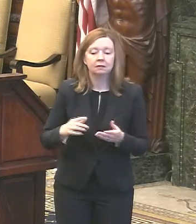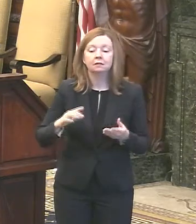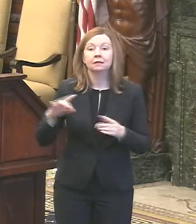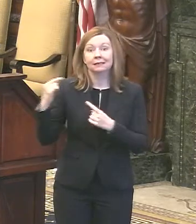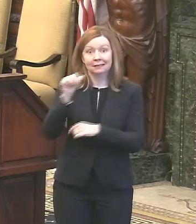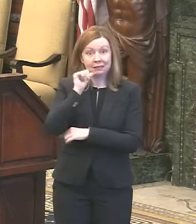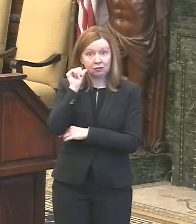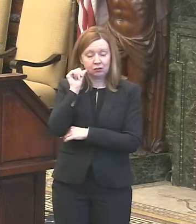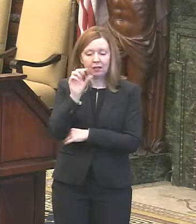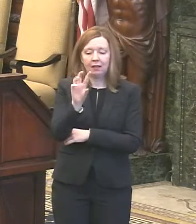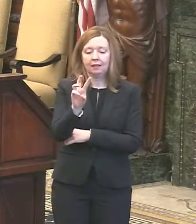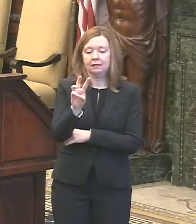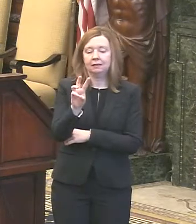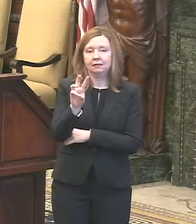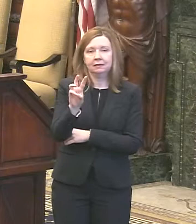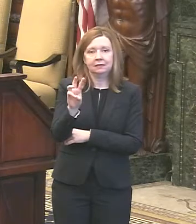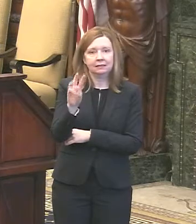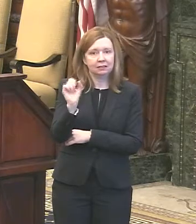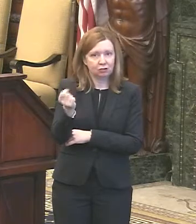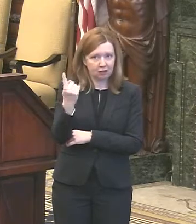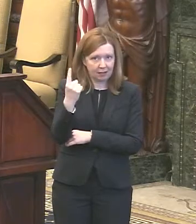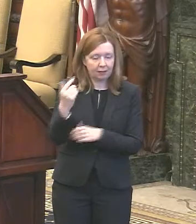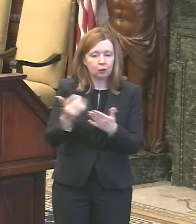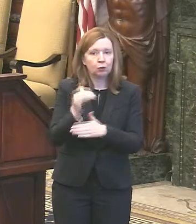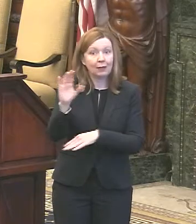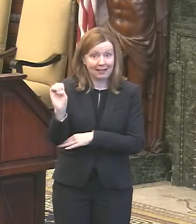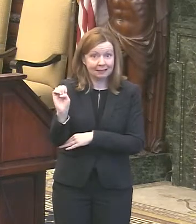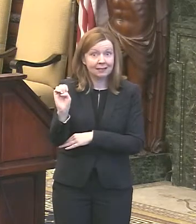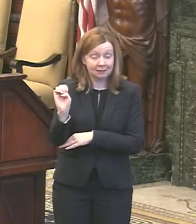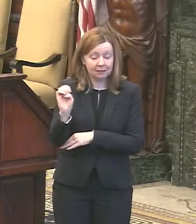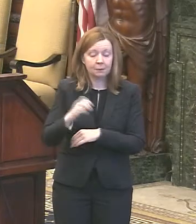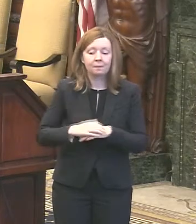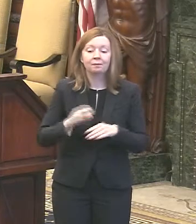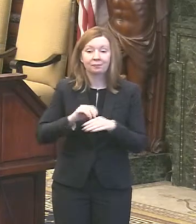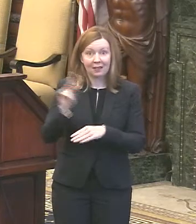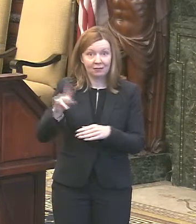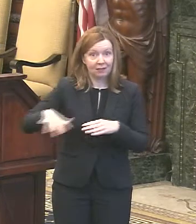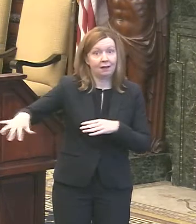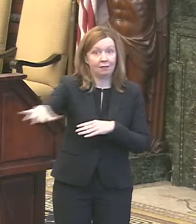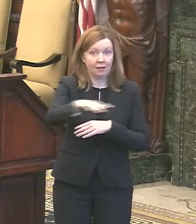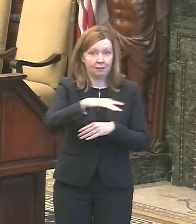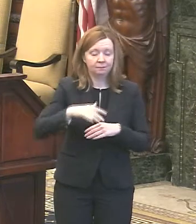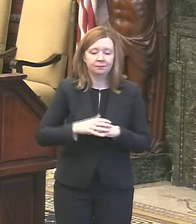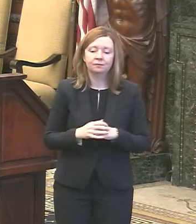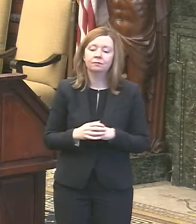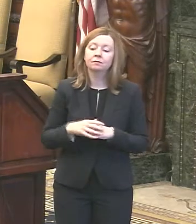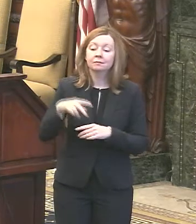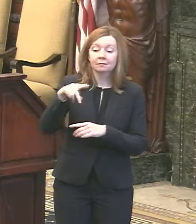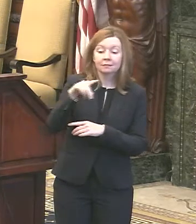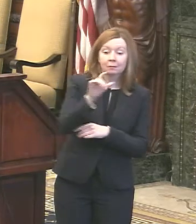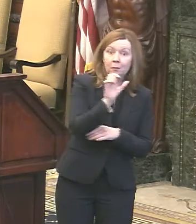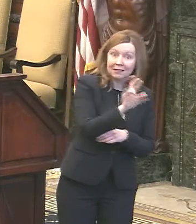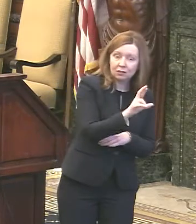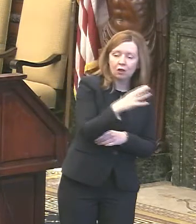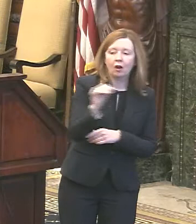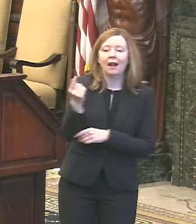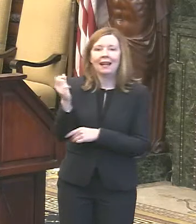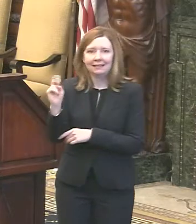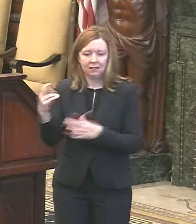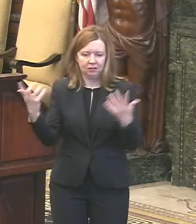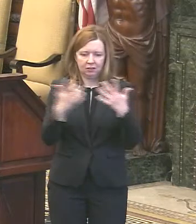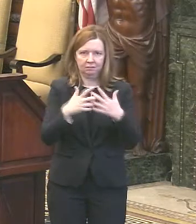we've identified 609 new cases of the coronavirus infection in Philadelphia residents by the PCR test and the antigen test